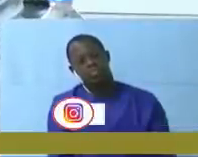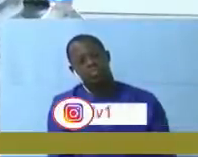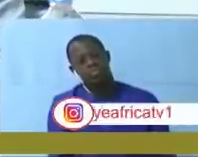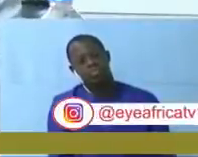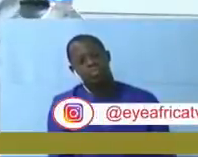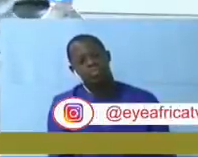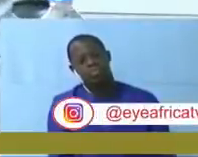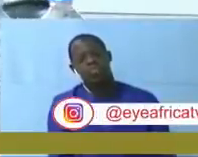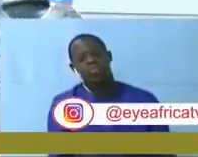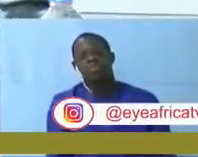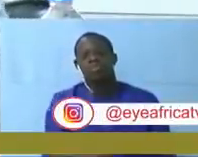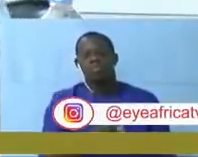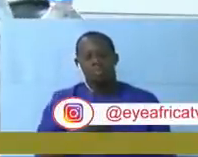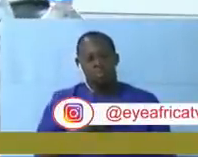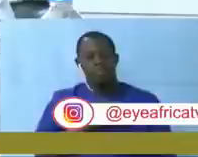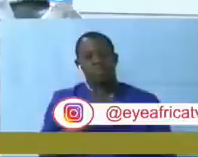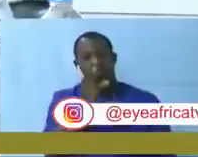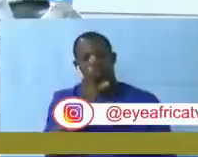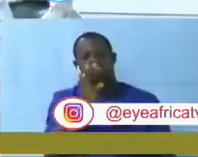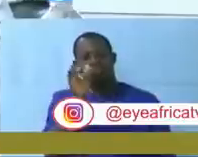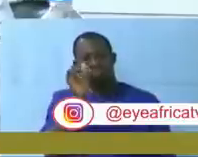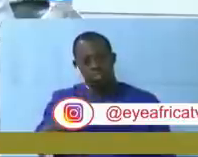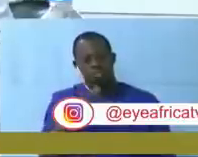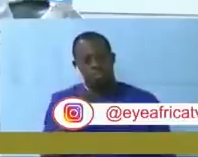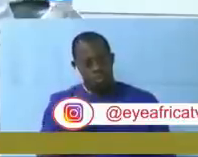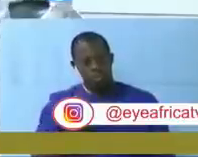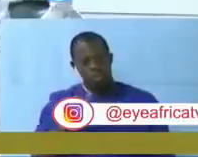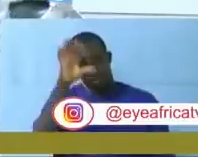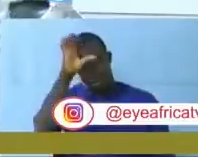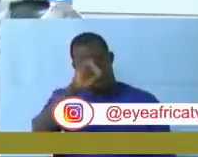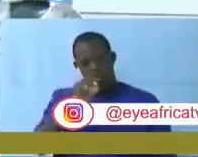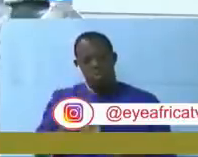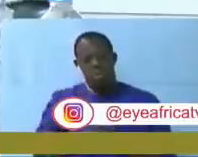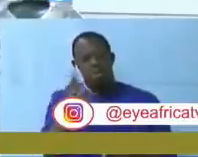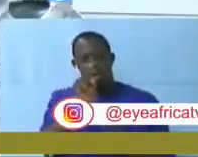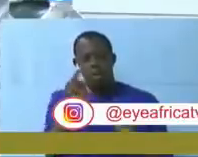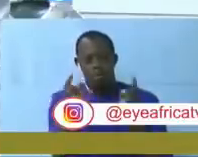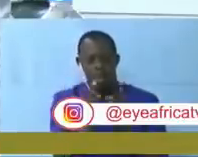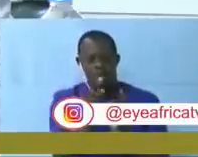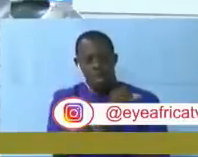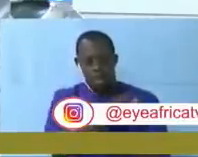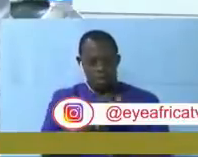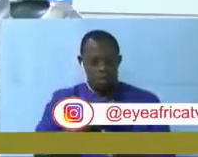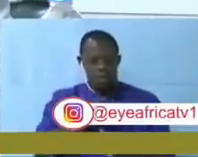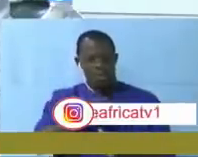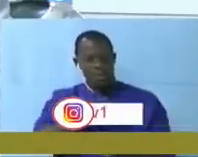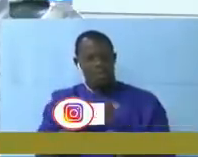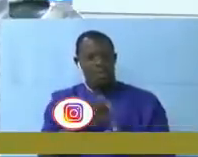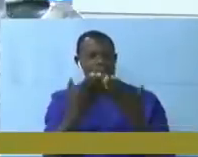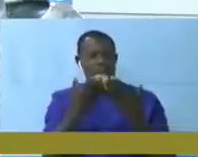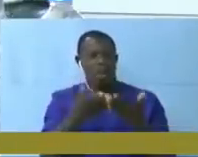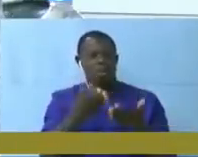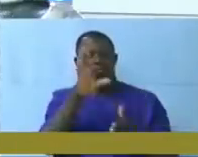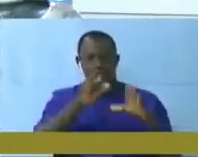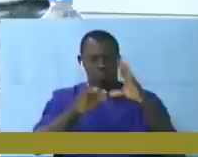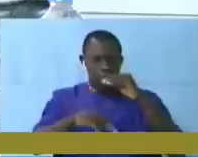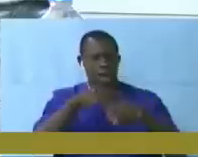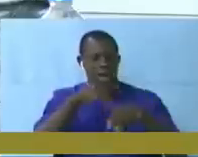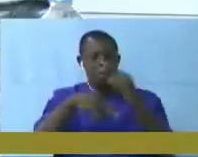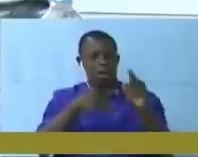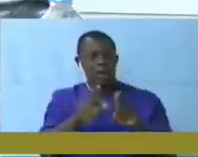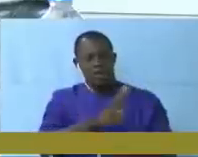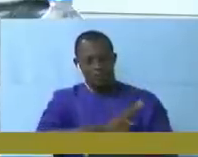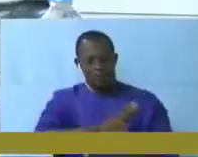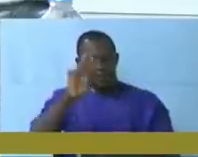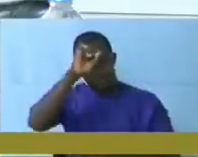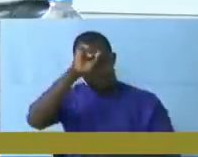to get a sense of where we found ourselves. You know, here we're talking about a case where the vice president